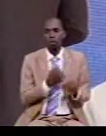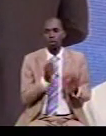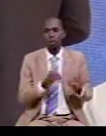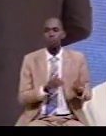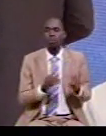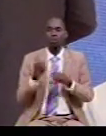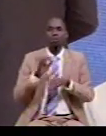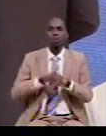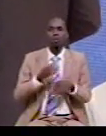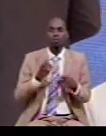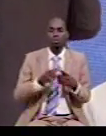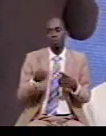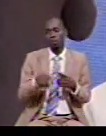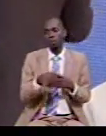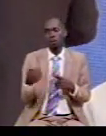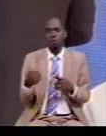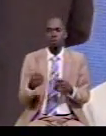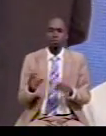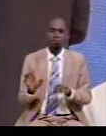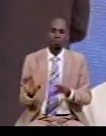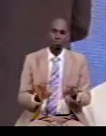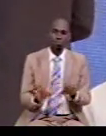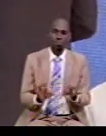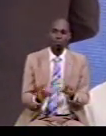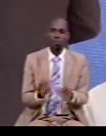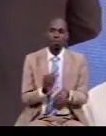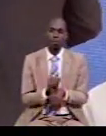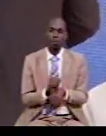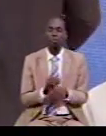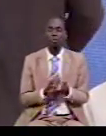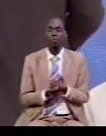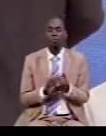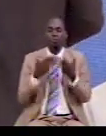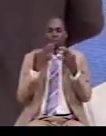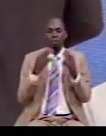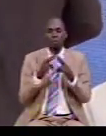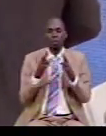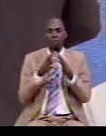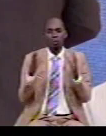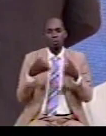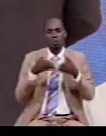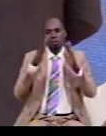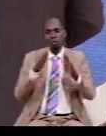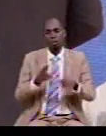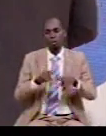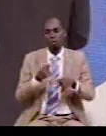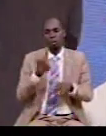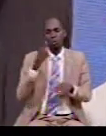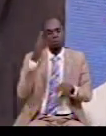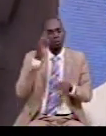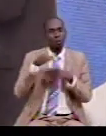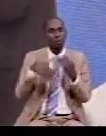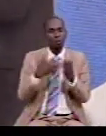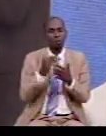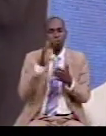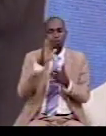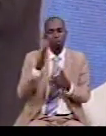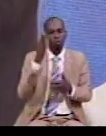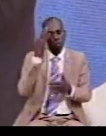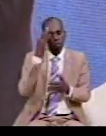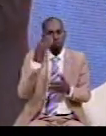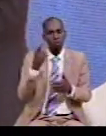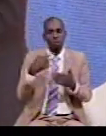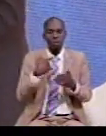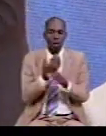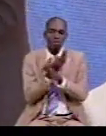you have shared with us and for all the knowledge you have freely given to us. And we say, God bless you. Let's